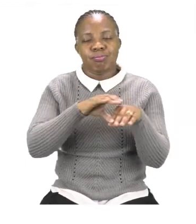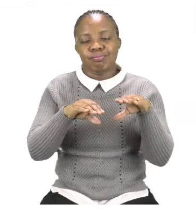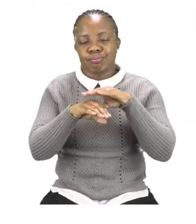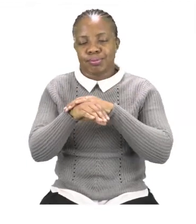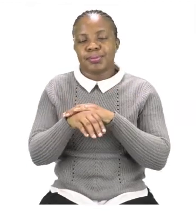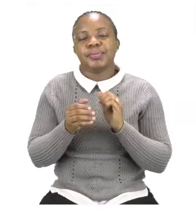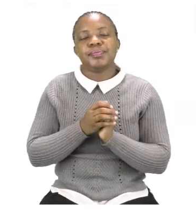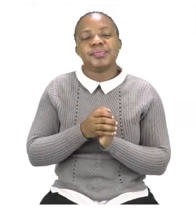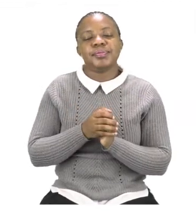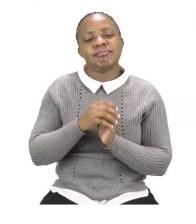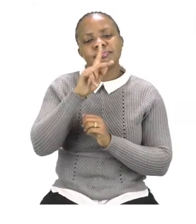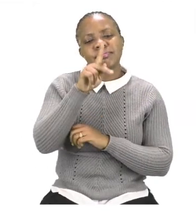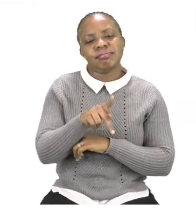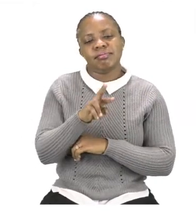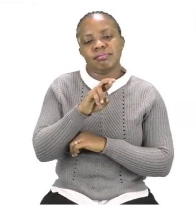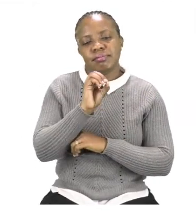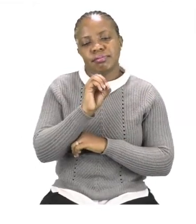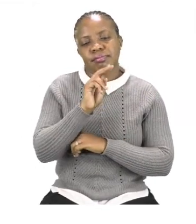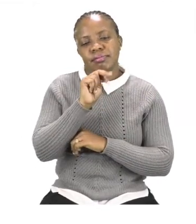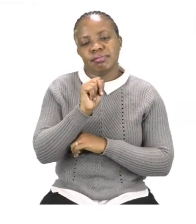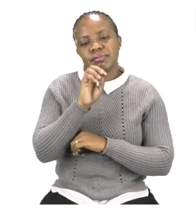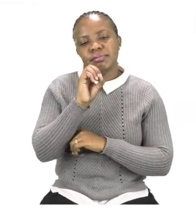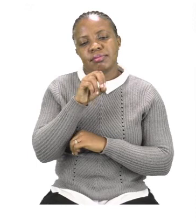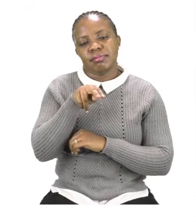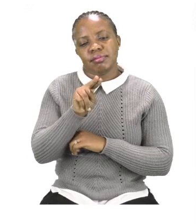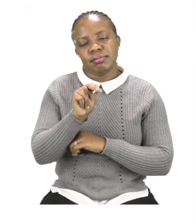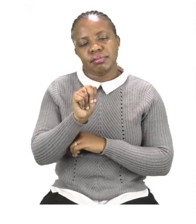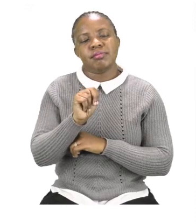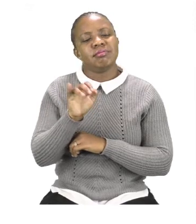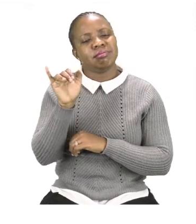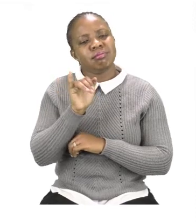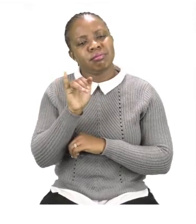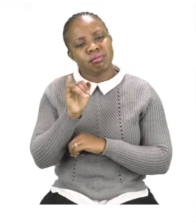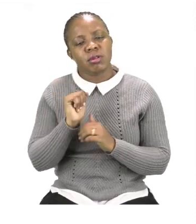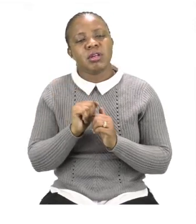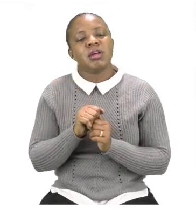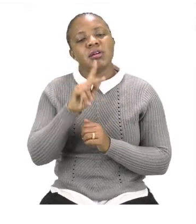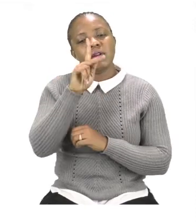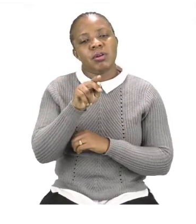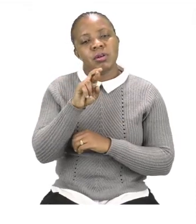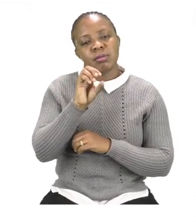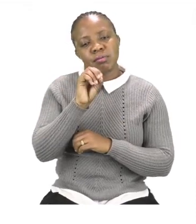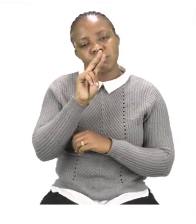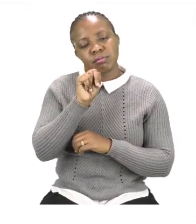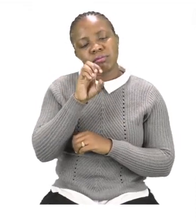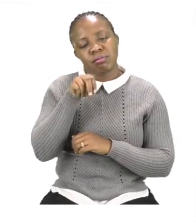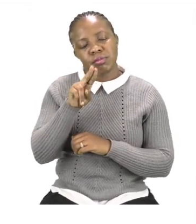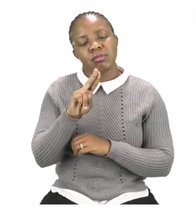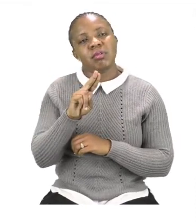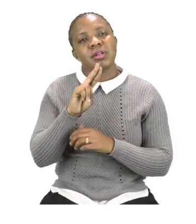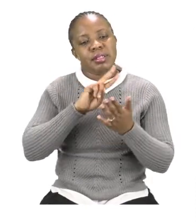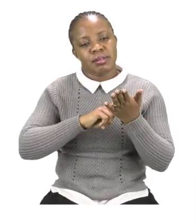can replace a noun. So where do you think our pronoun is? If